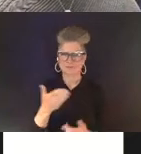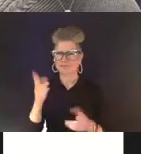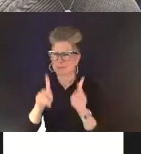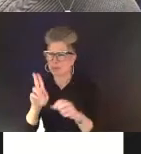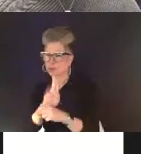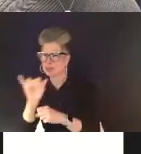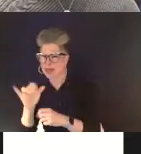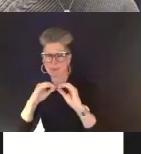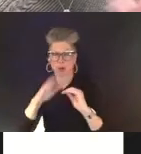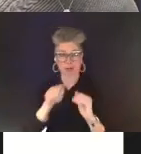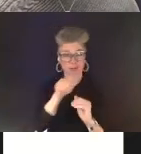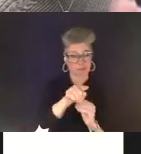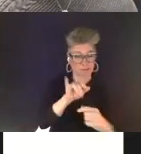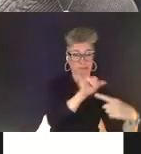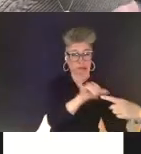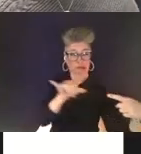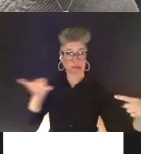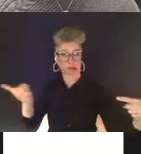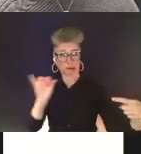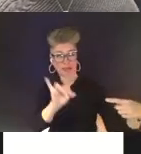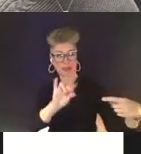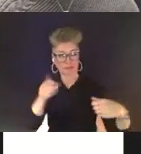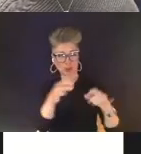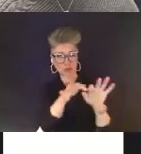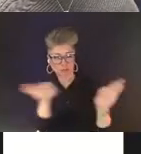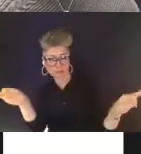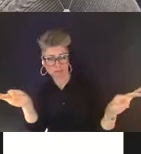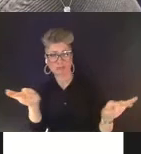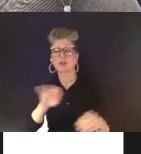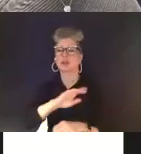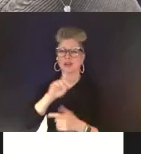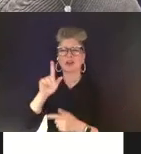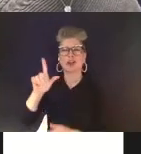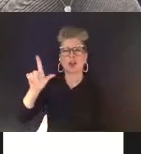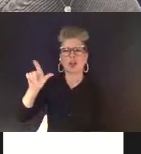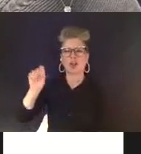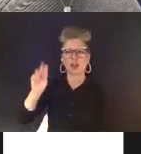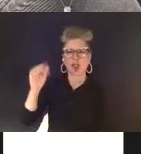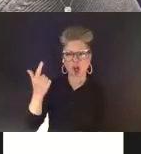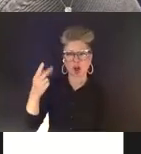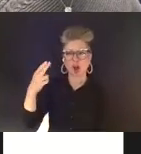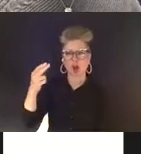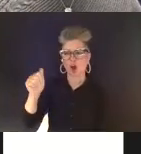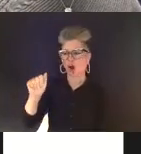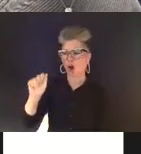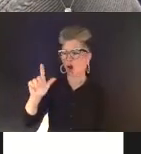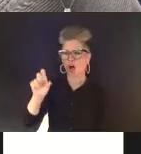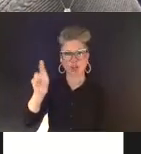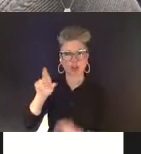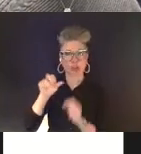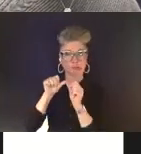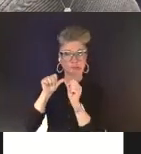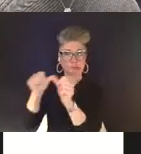that's a bit of a mouthful. So long haulers or long COVID is very common. it looks like that